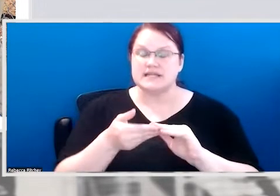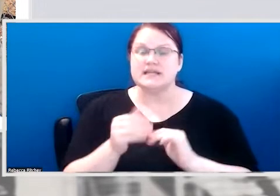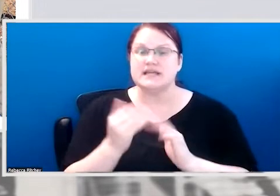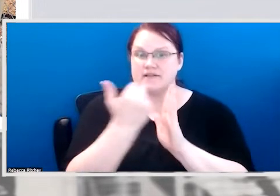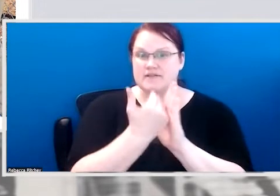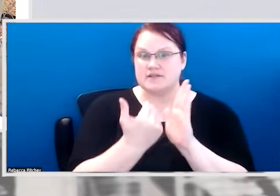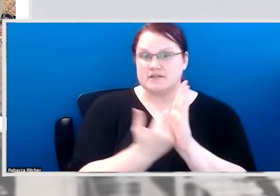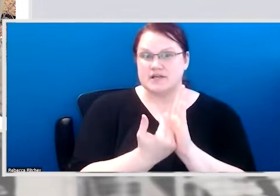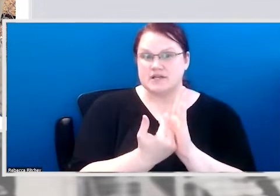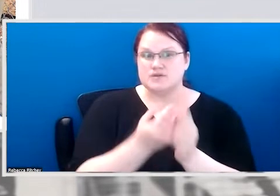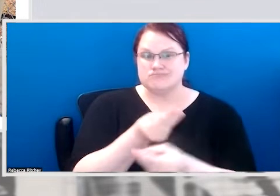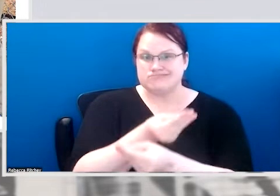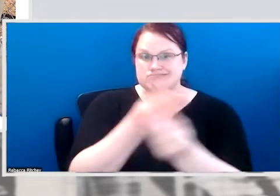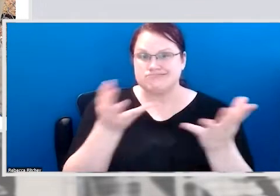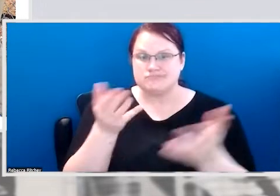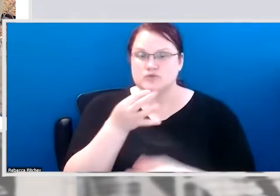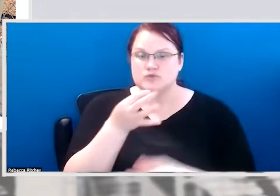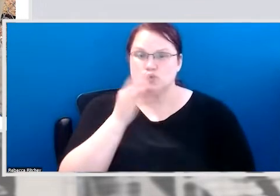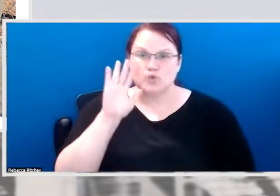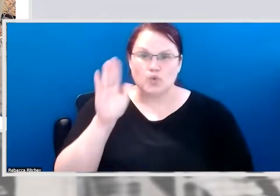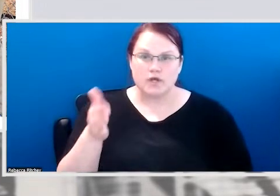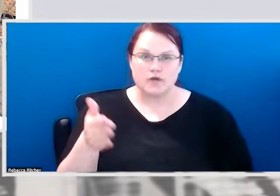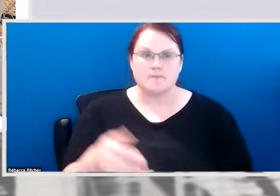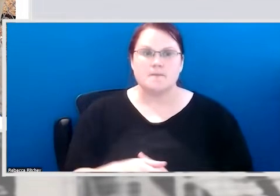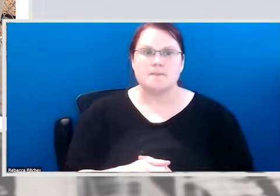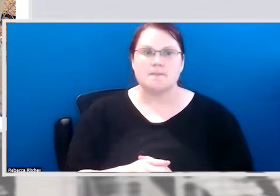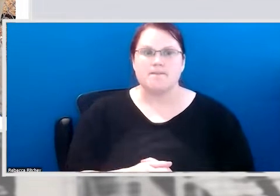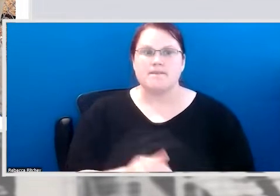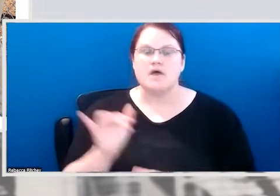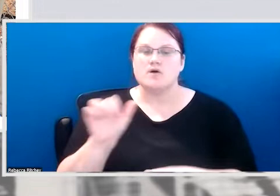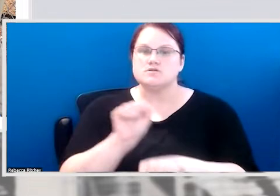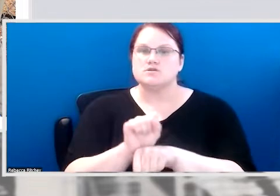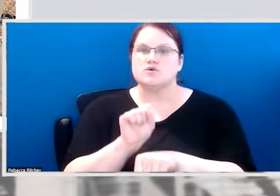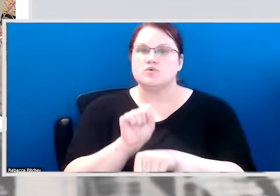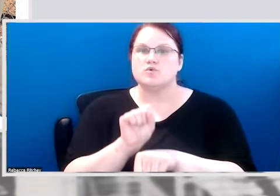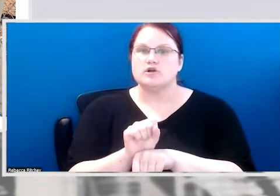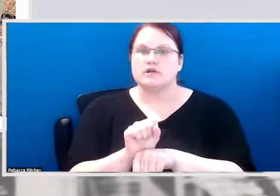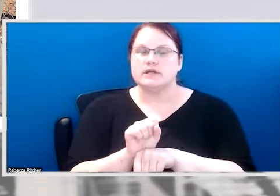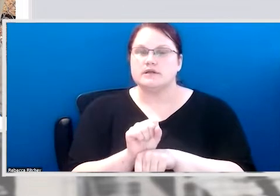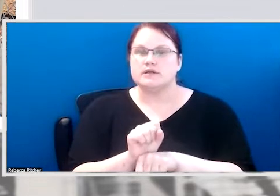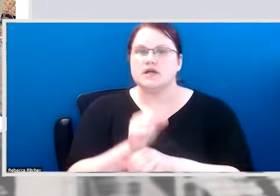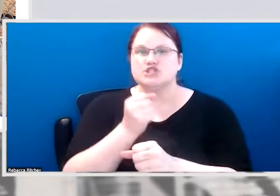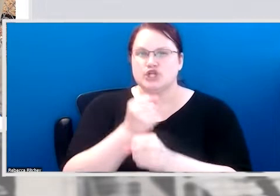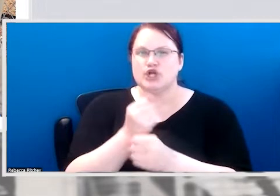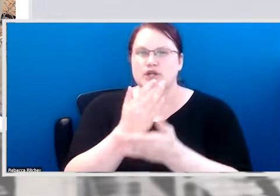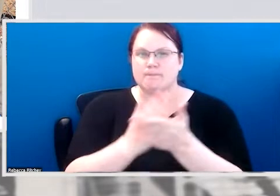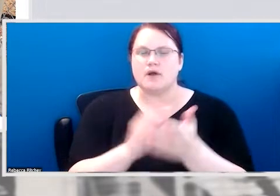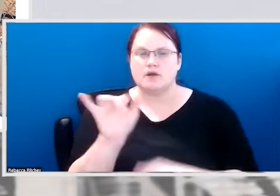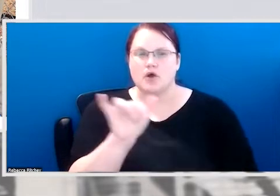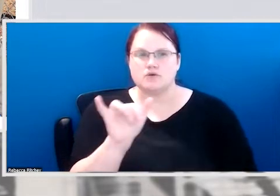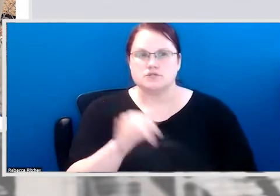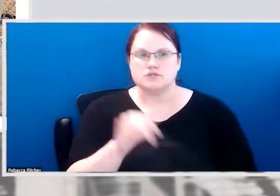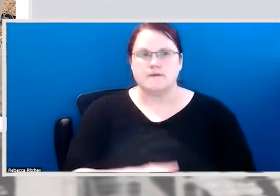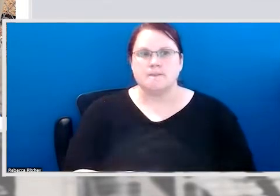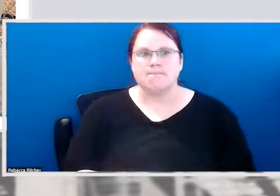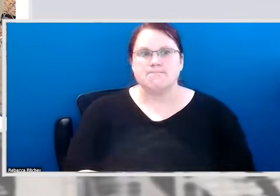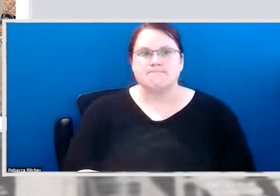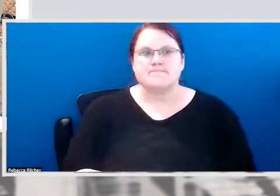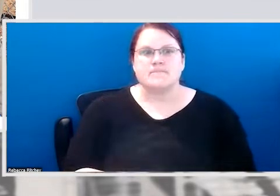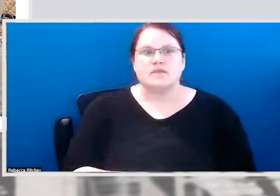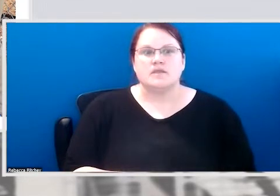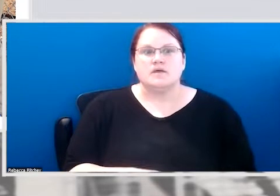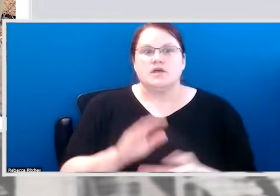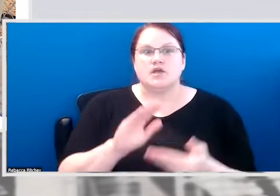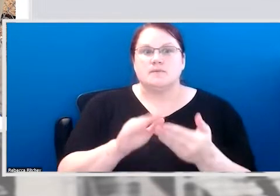out there shortly. So we're also working on that food security piece. And then in community enrichment programs, this